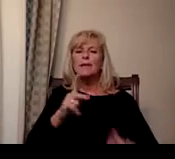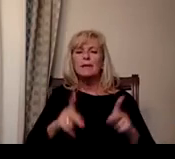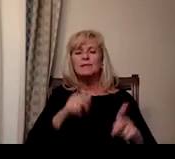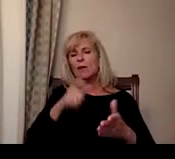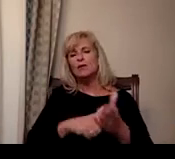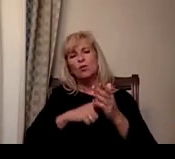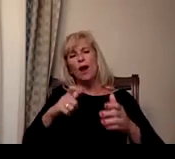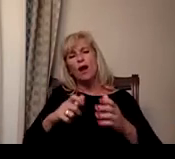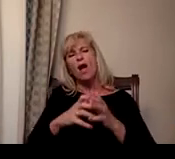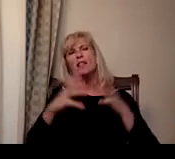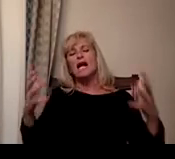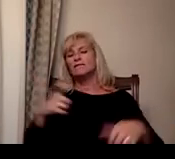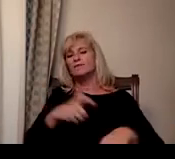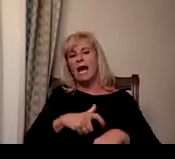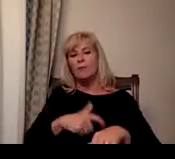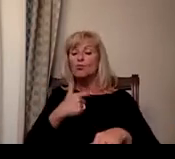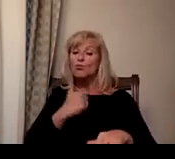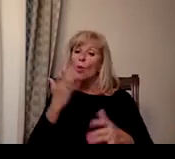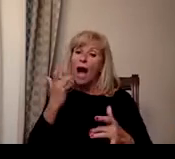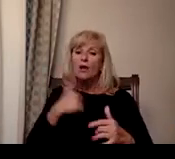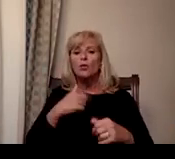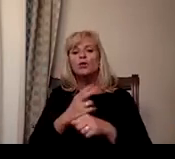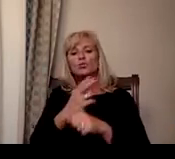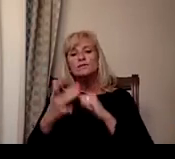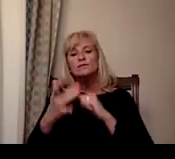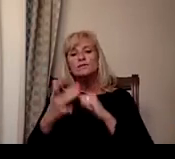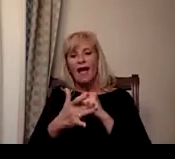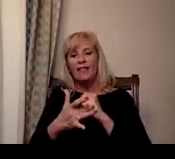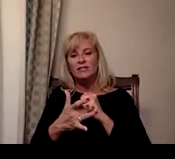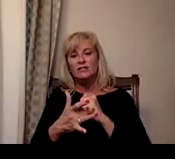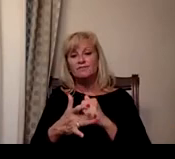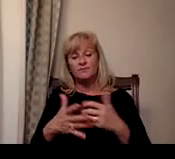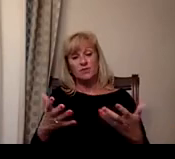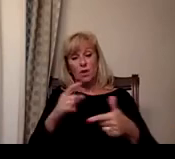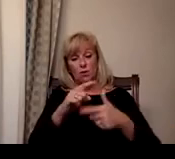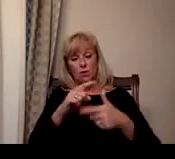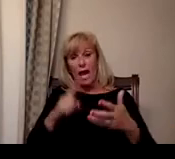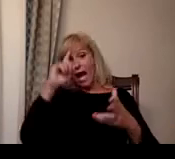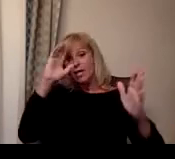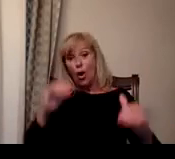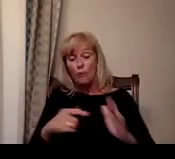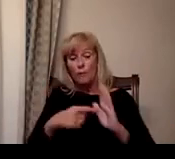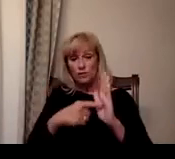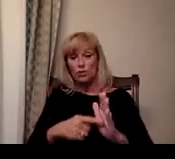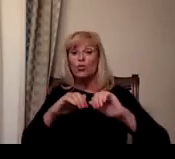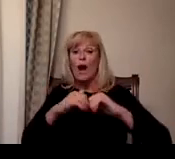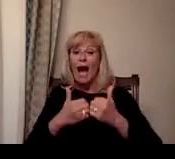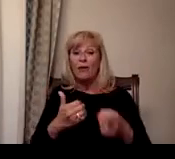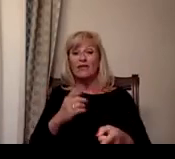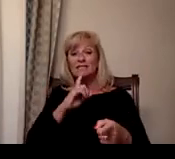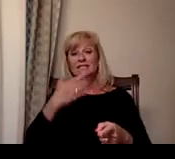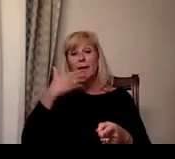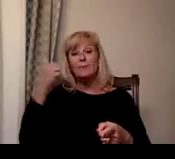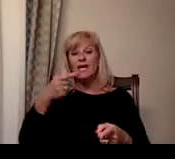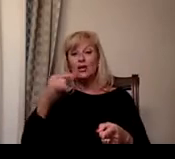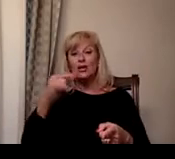be able to, because we leverage technology. And so with that, I hope I showed you how this is a better gig, how the world